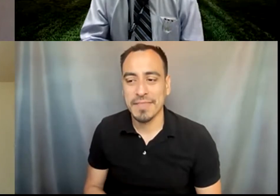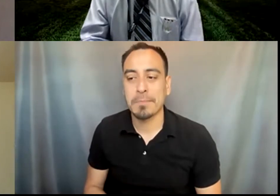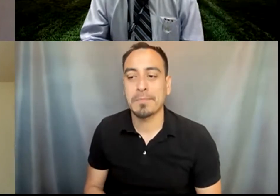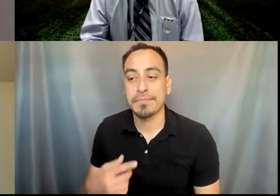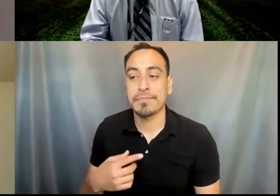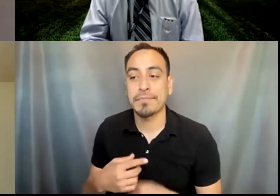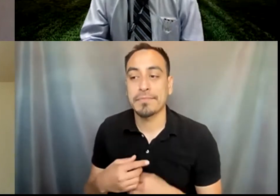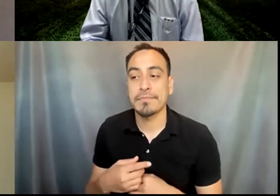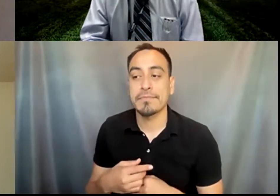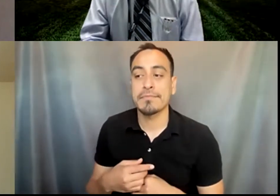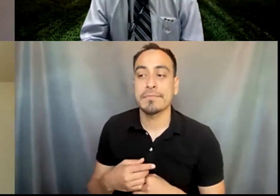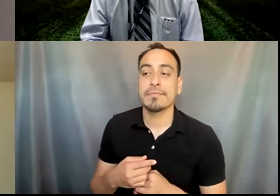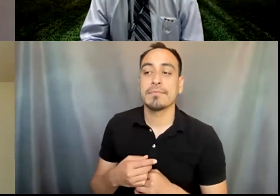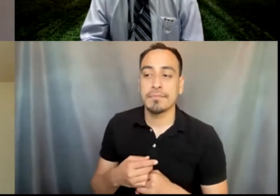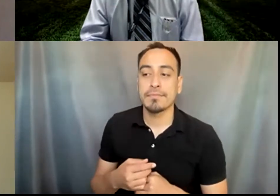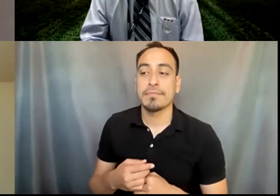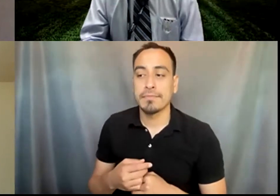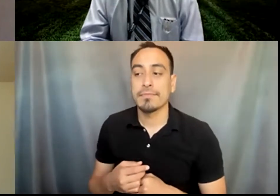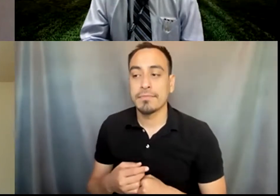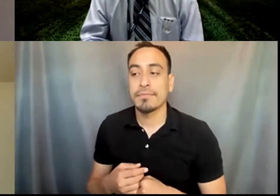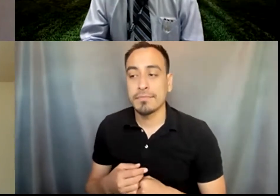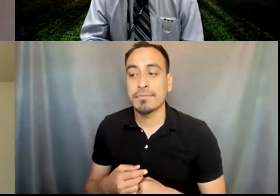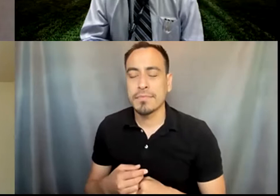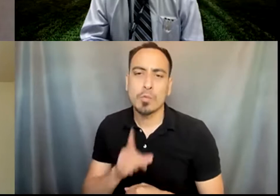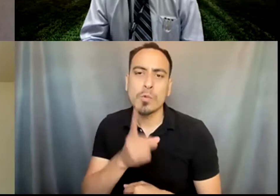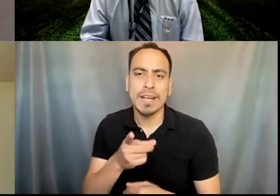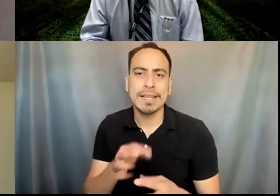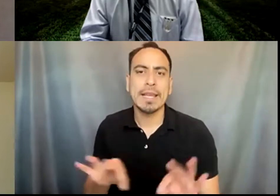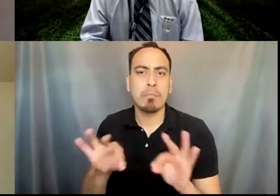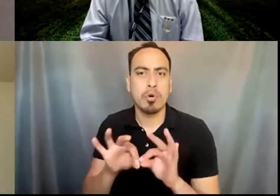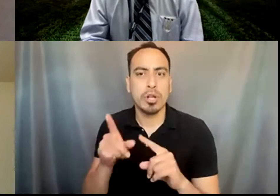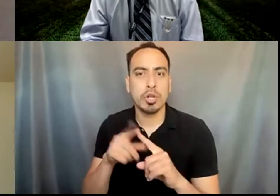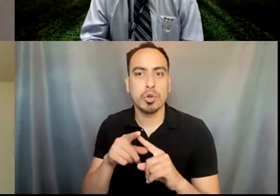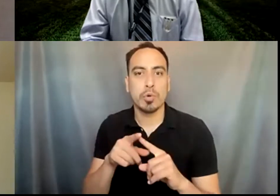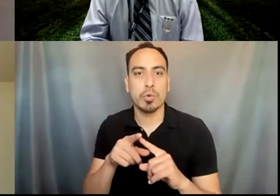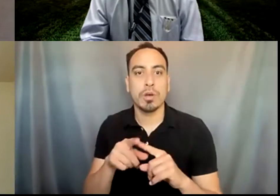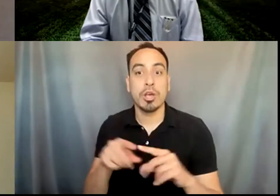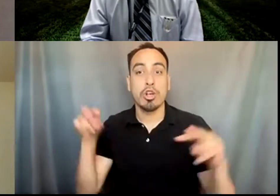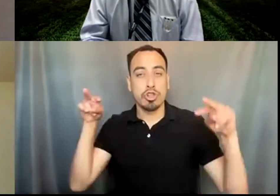the fatality, it's important to look at all of the factors and not just look at one number.